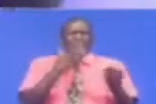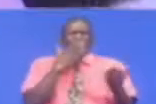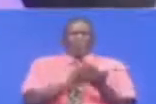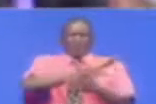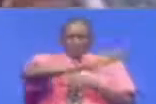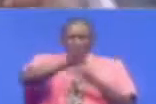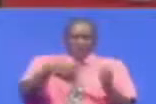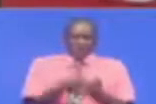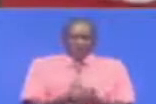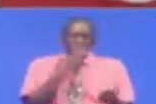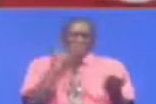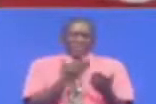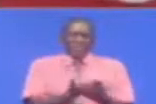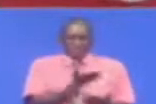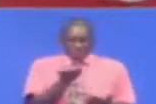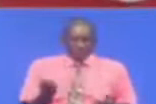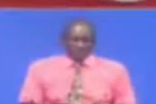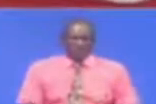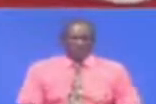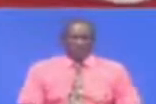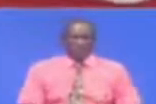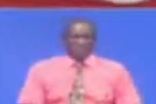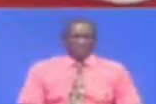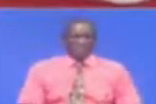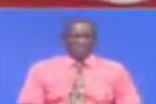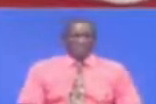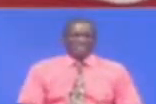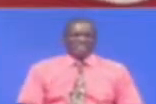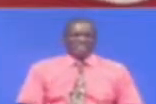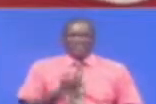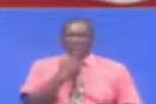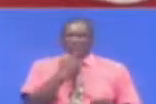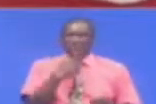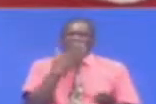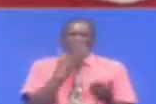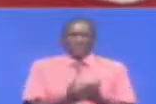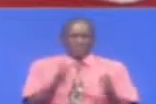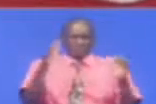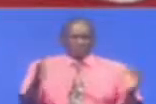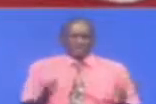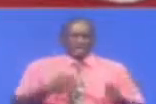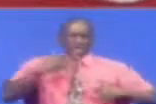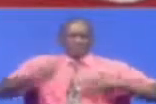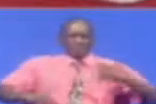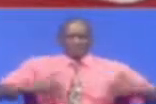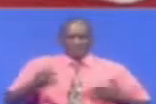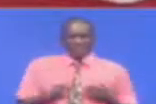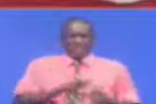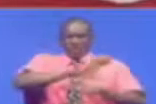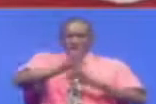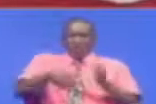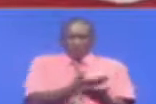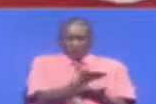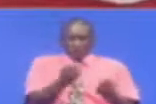kamano is thank you. in the local tongue, to say thank you so much and to appreciate every one of you for